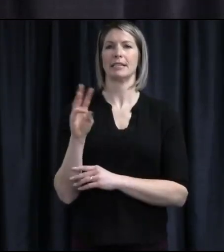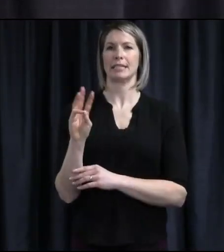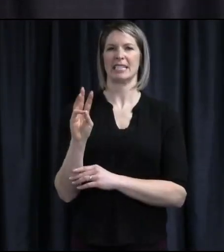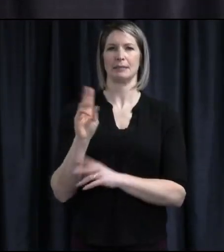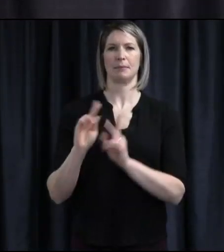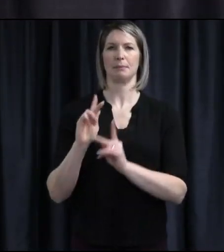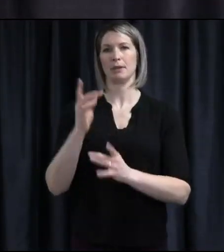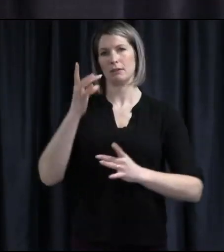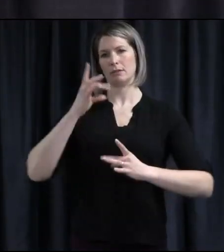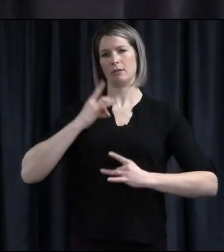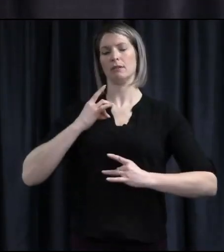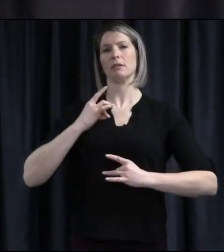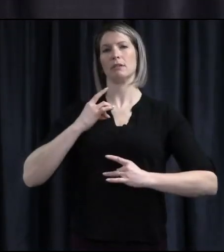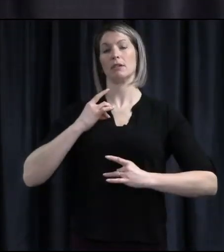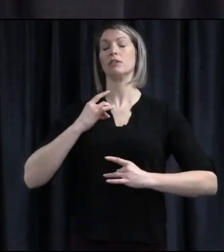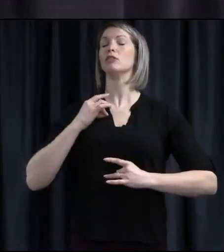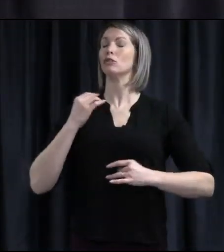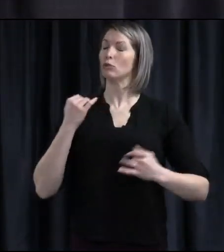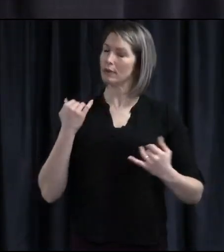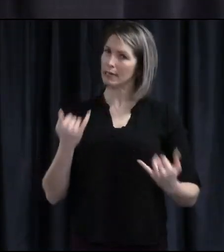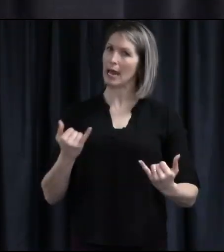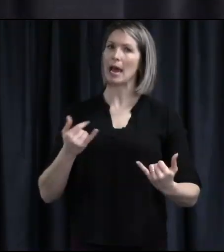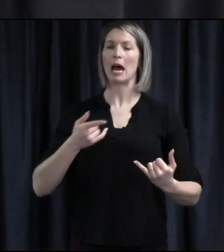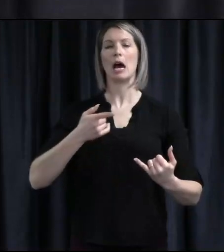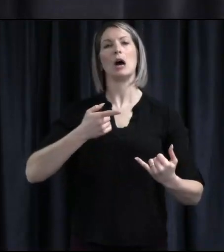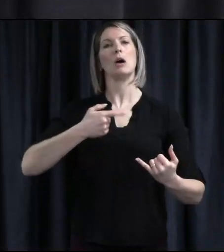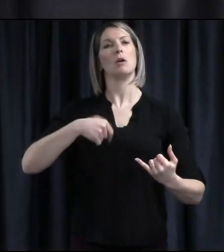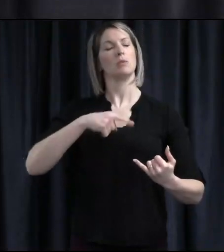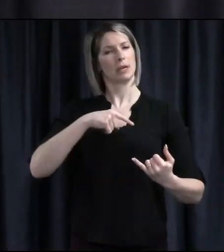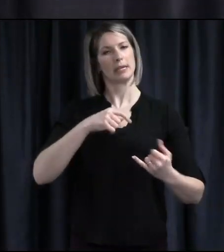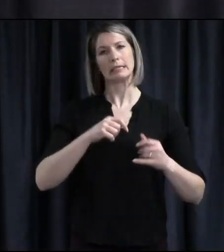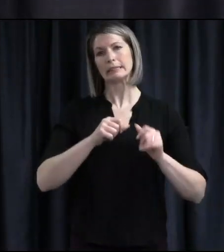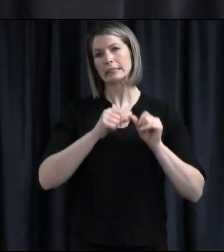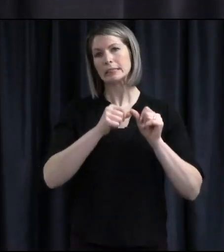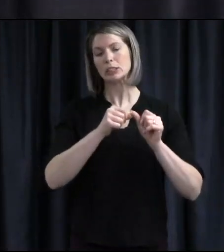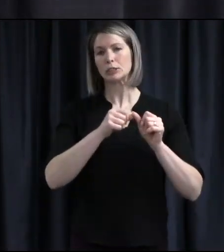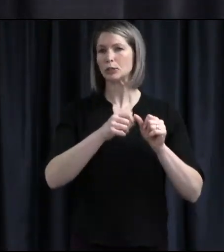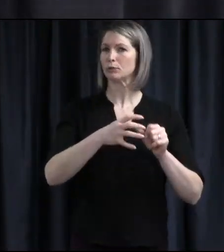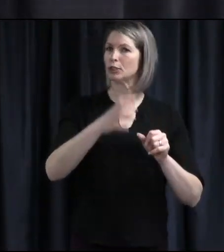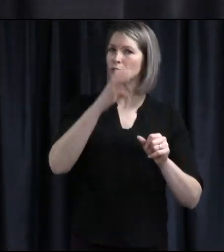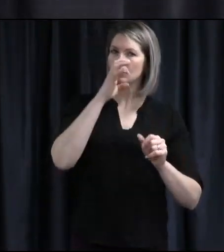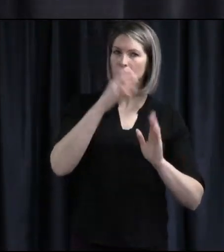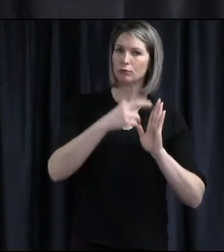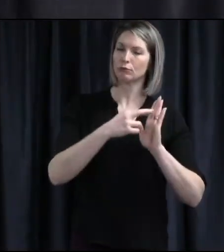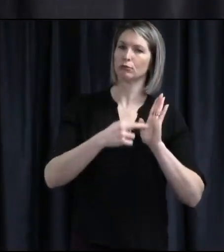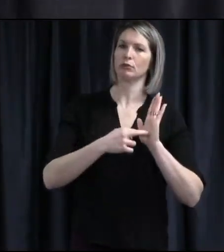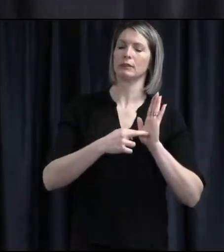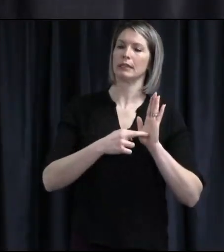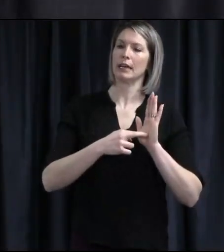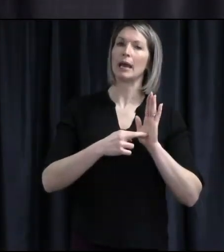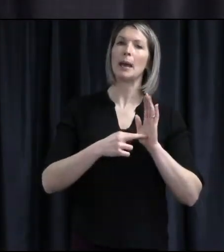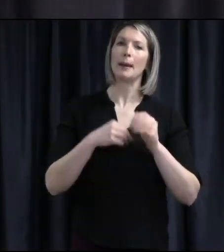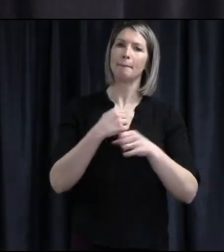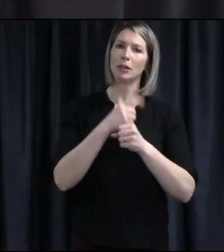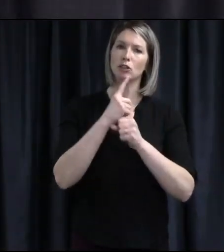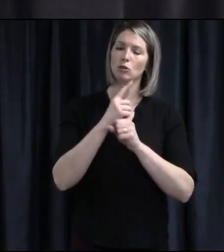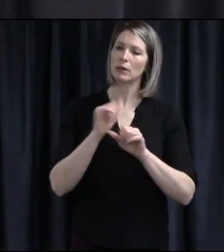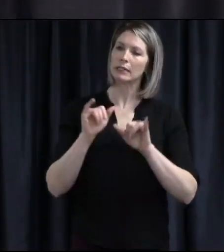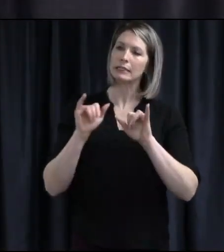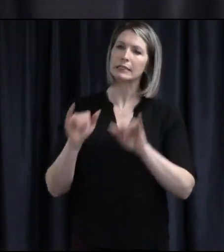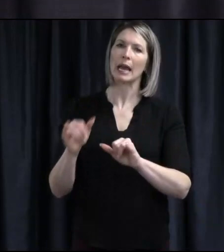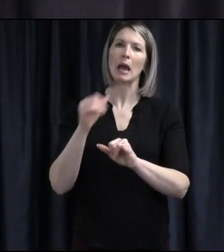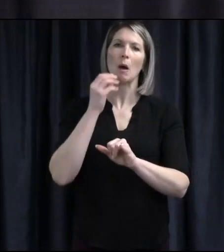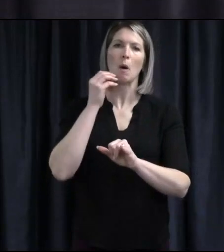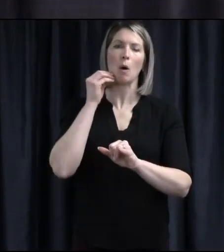strict measures. We will continue to take more action if we have to. Stay inside. Take this seriously. We have a